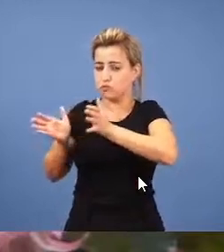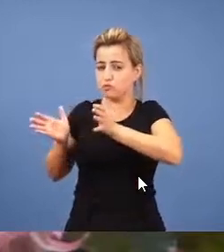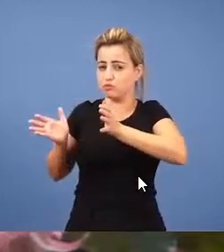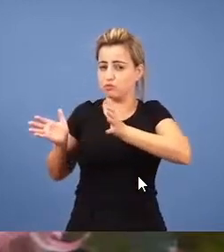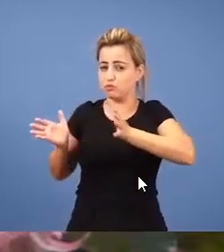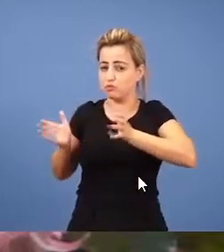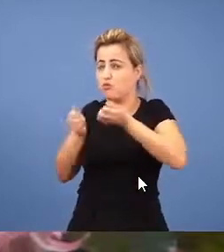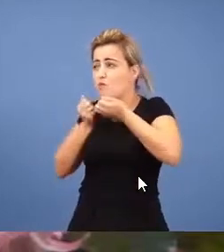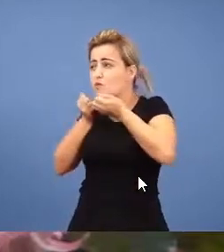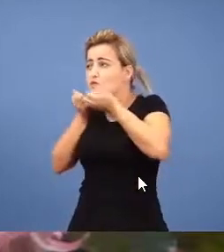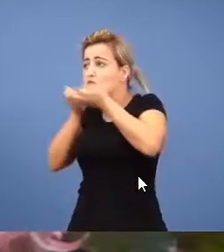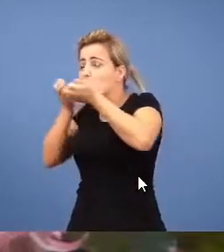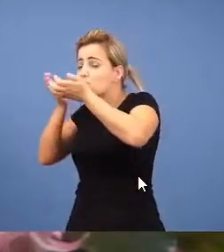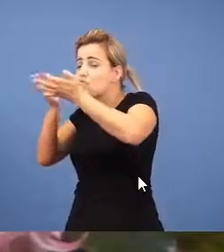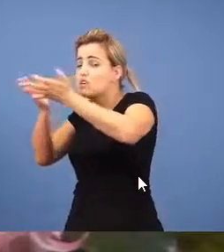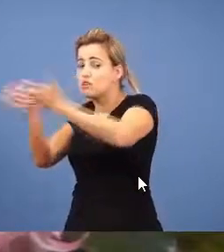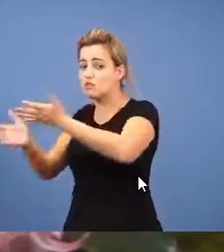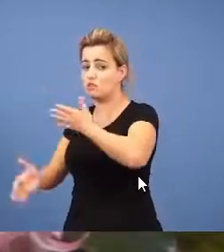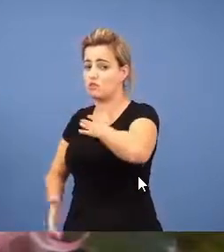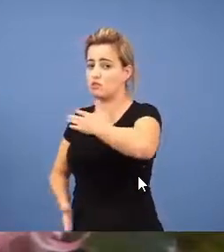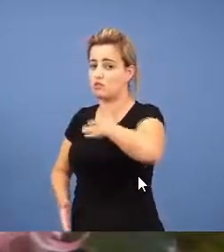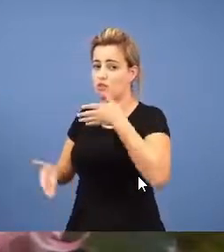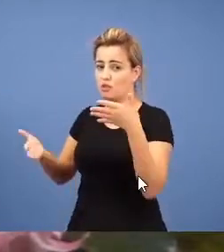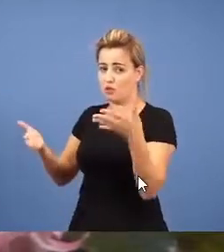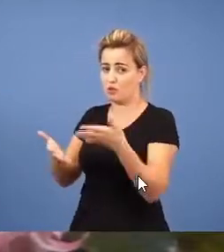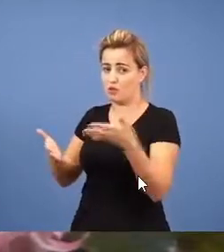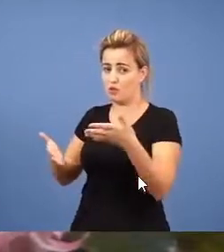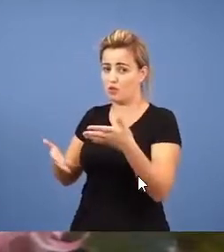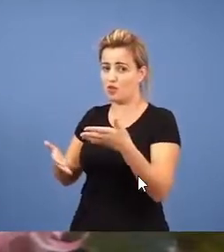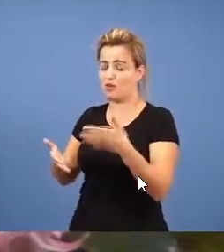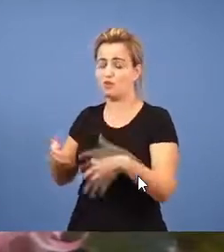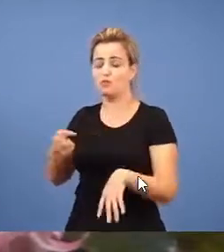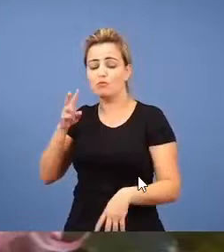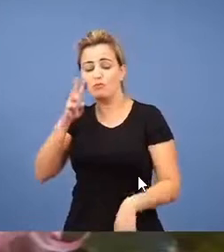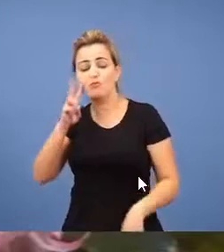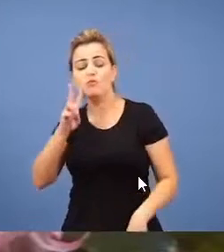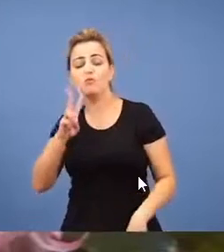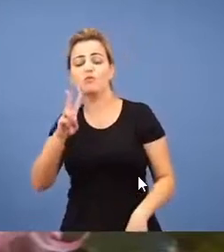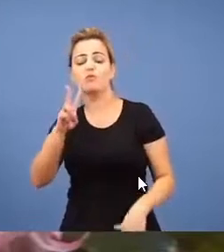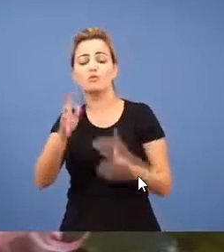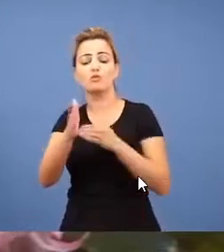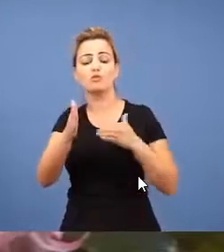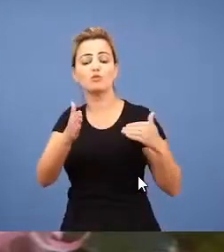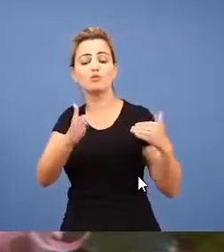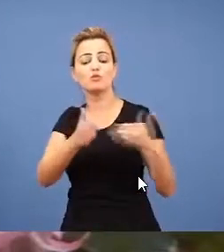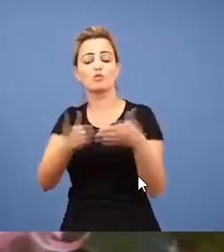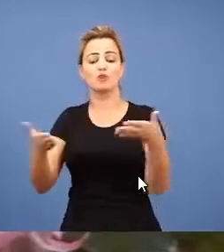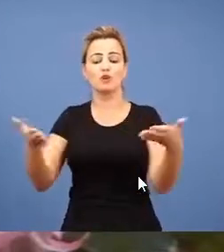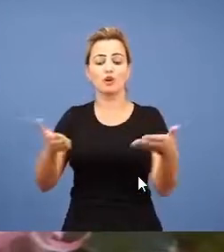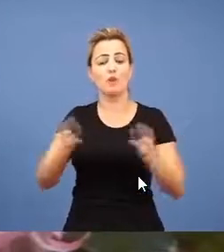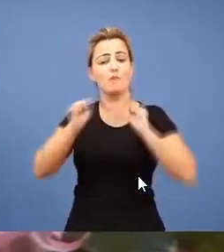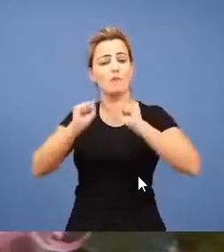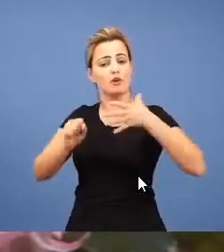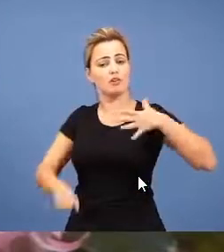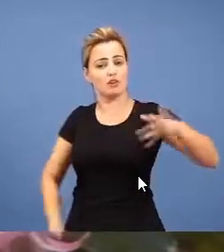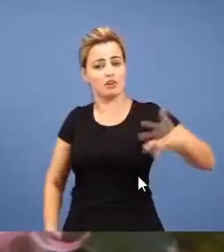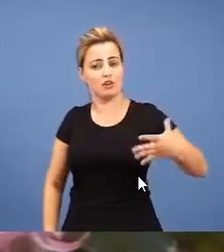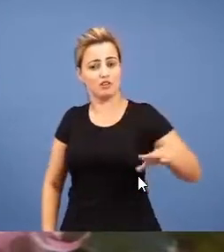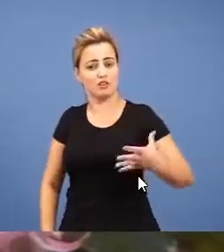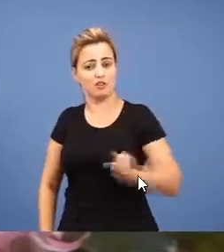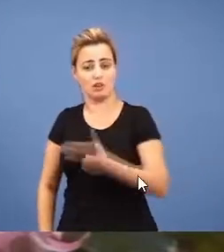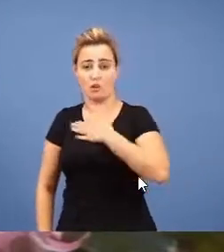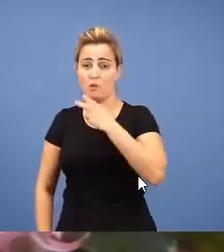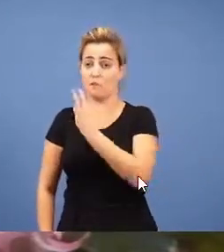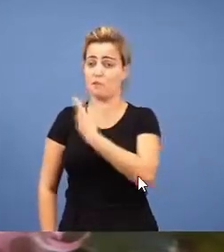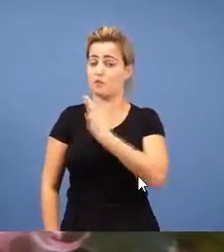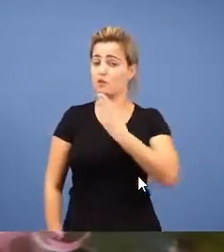contrite at this moment, they confess to me, and I hear you in this day, adore